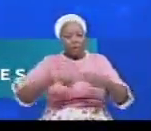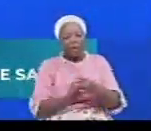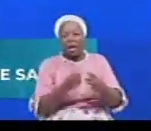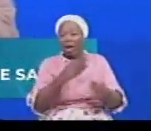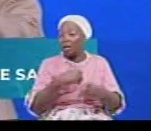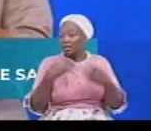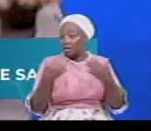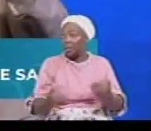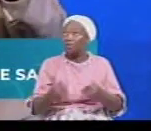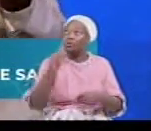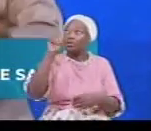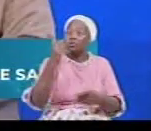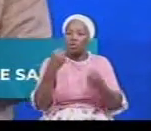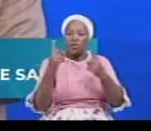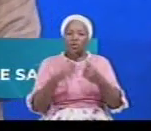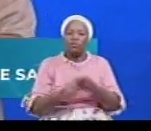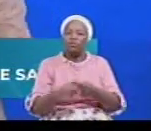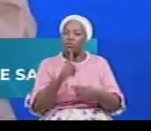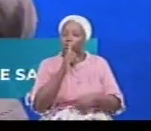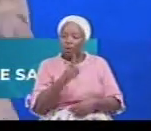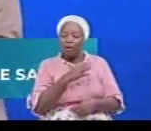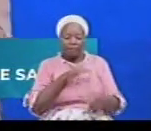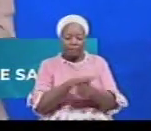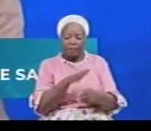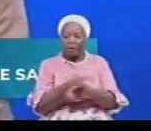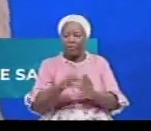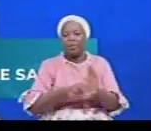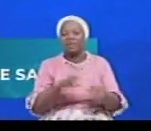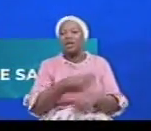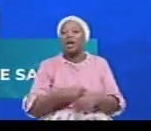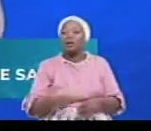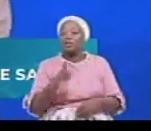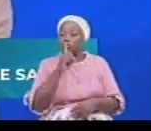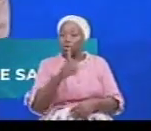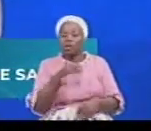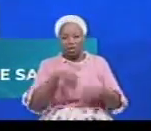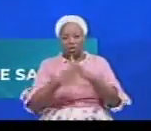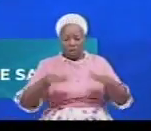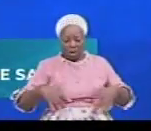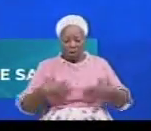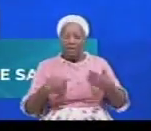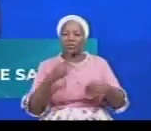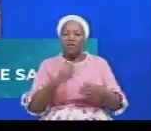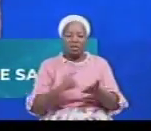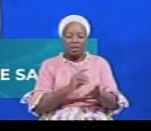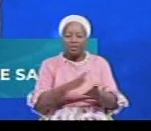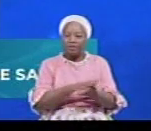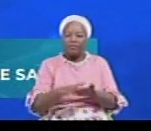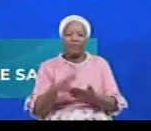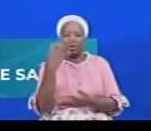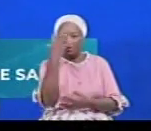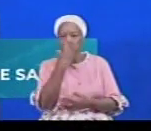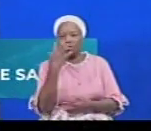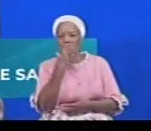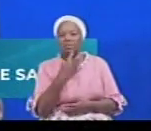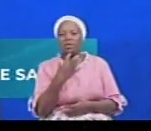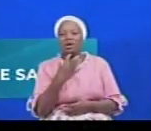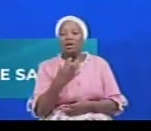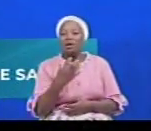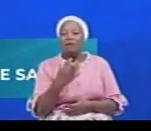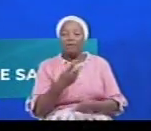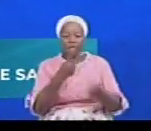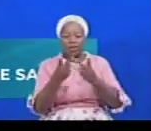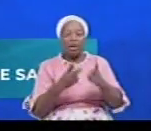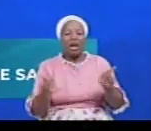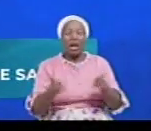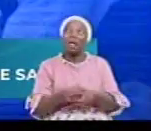it's coming to reality, fulfillment, realization in your life, the divine spectacular visitation, as